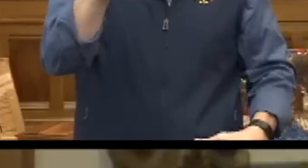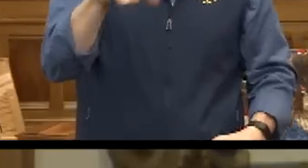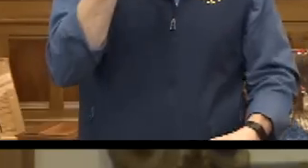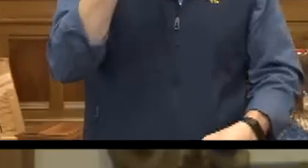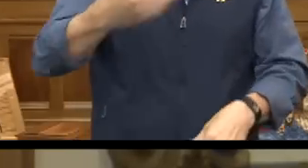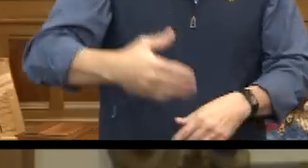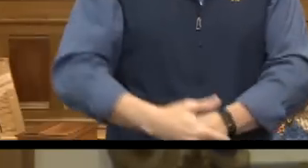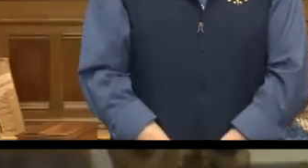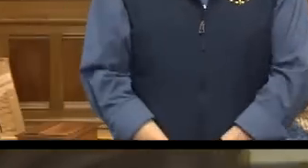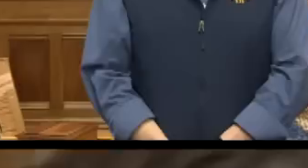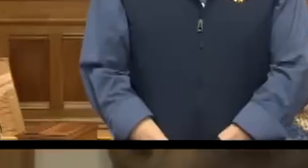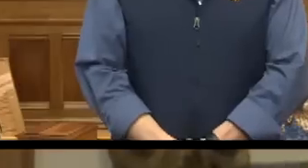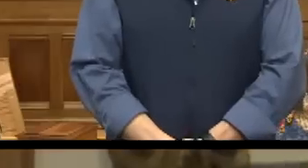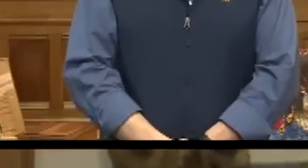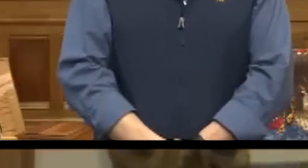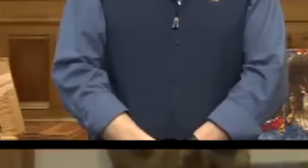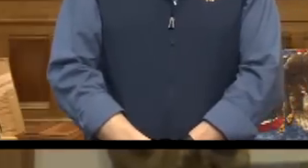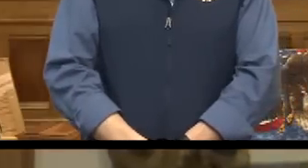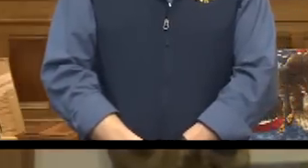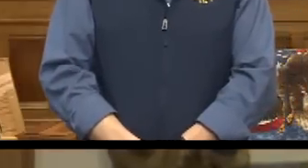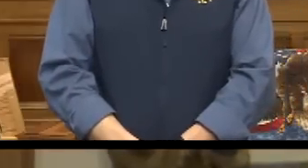microphone.